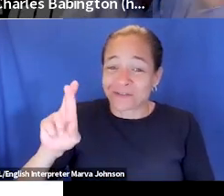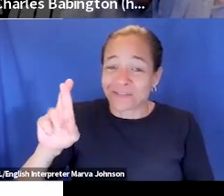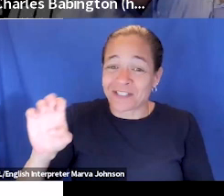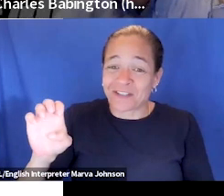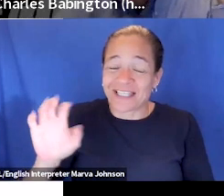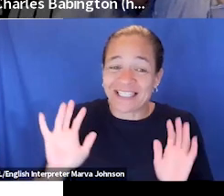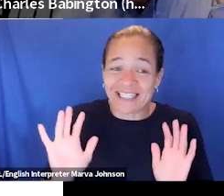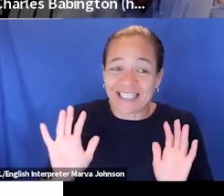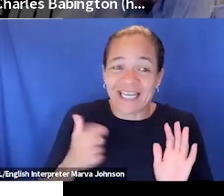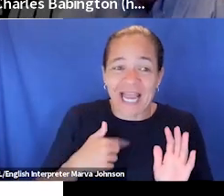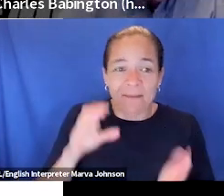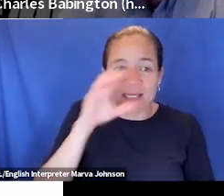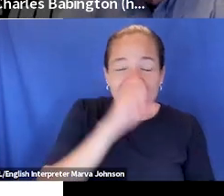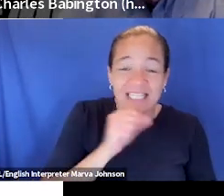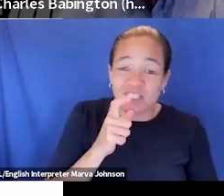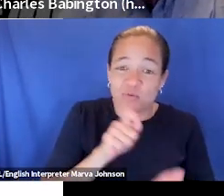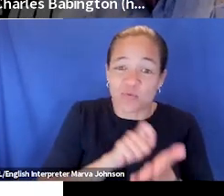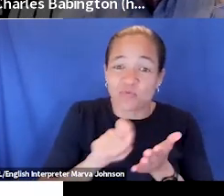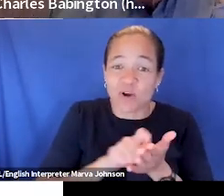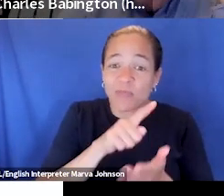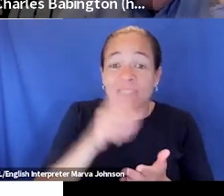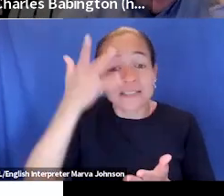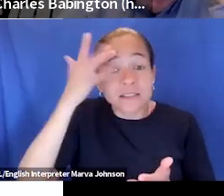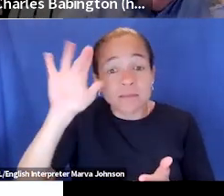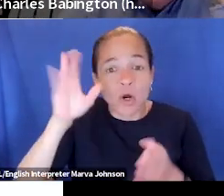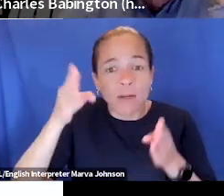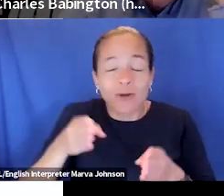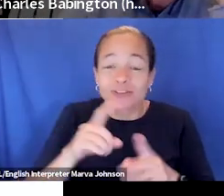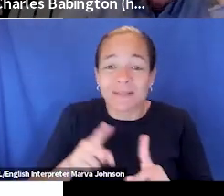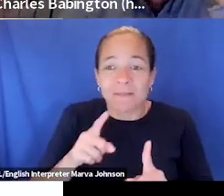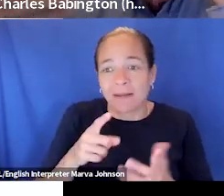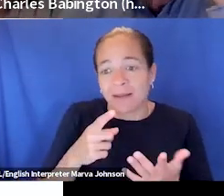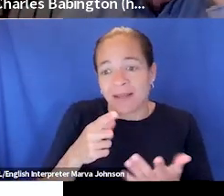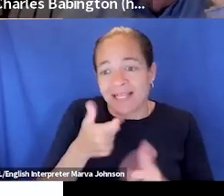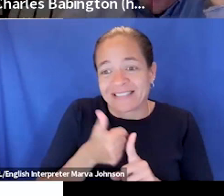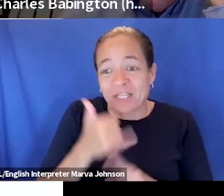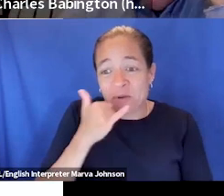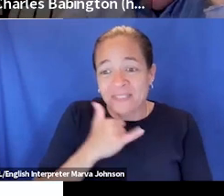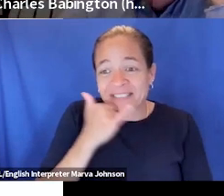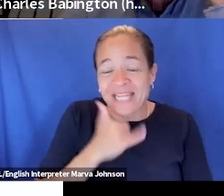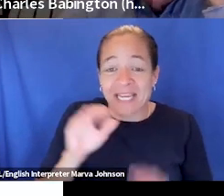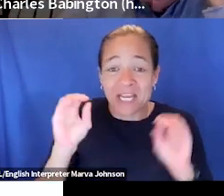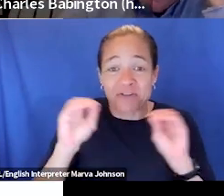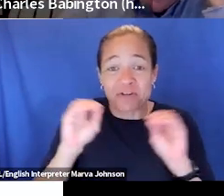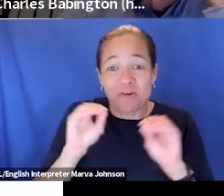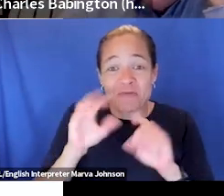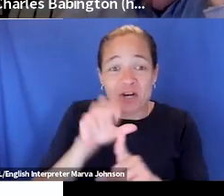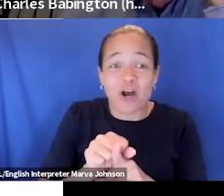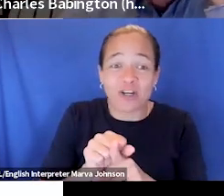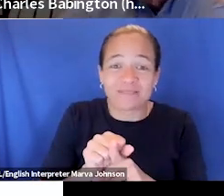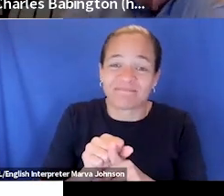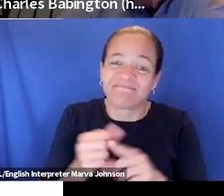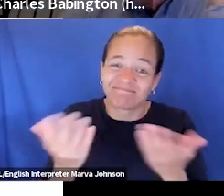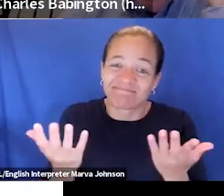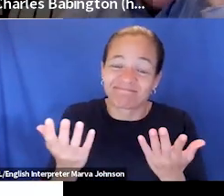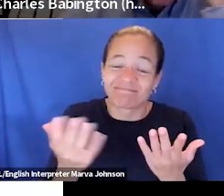I'm guessing whoever wrote this is probably a smart, educated person. They just made a mistake. They made a mistake and no one caught the mistake. That's the tragedy. And